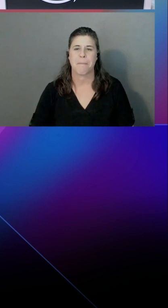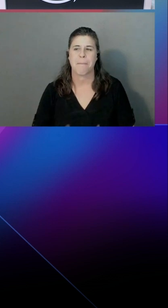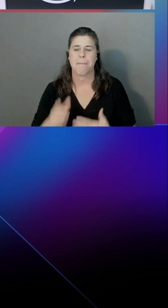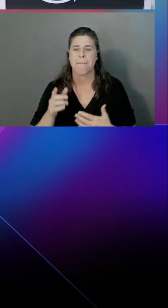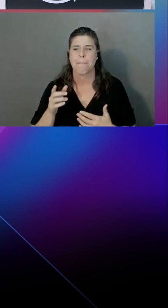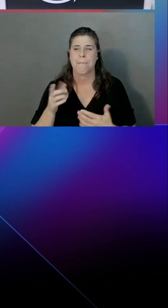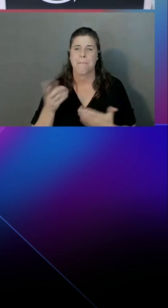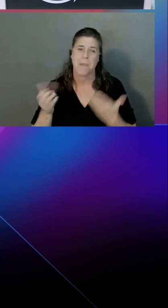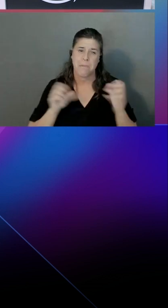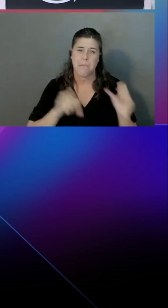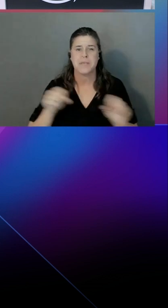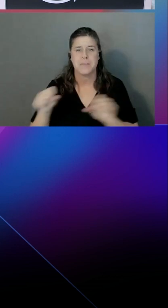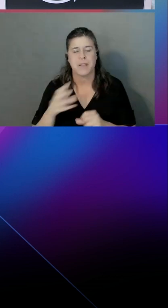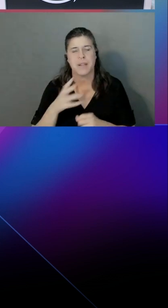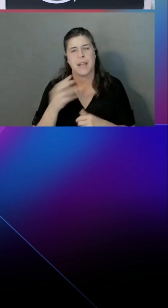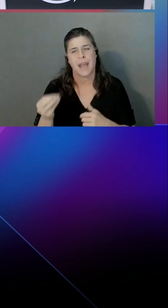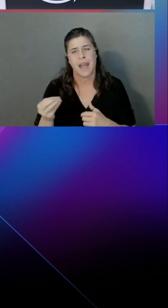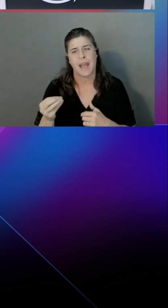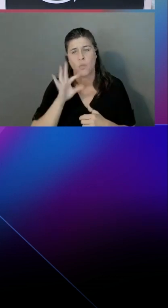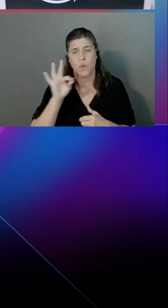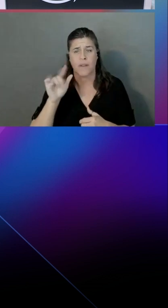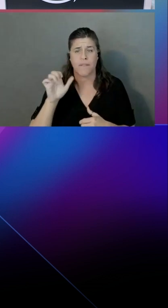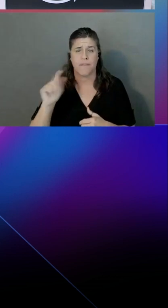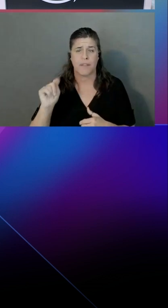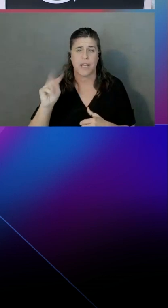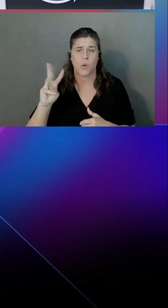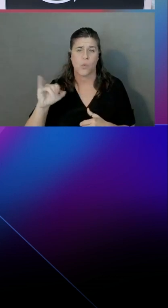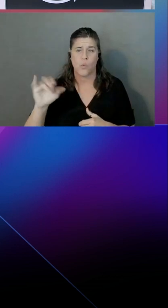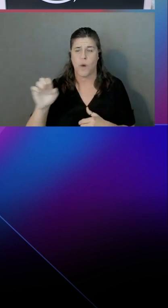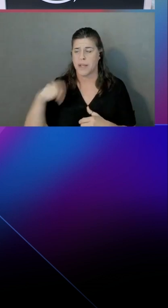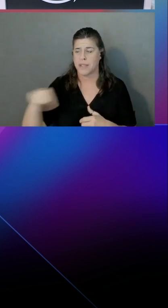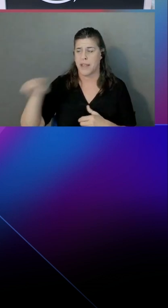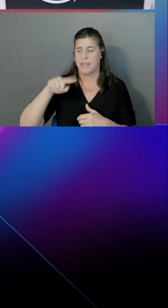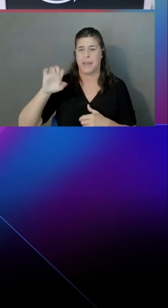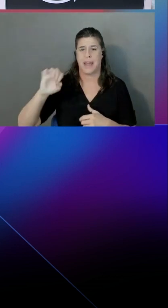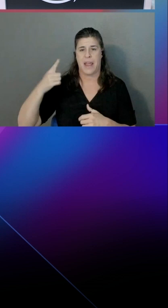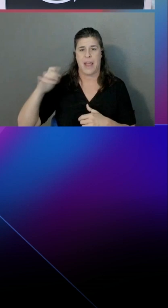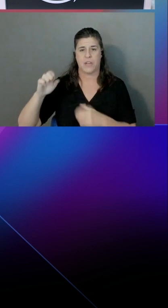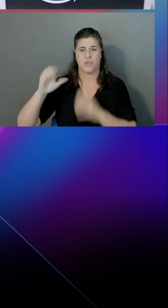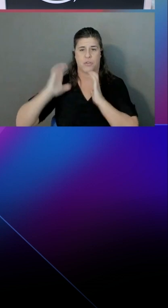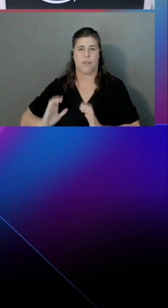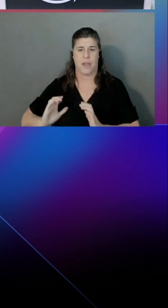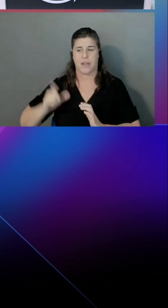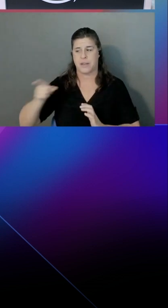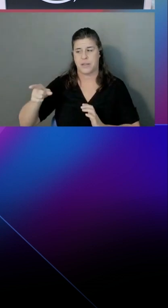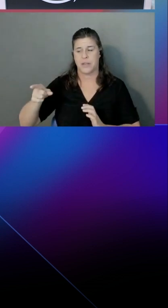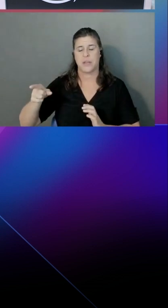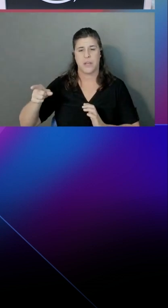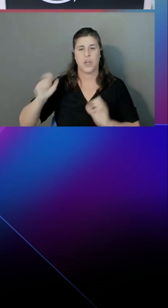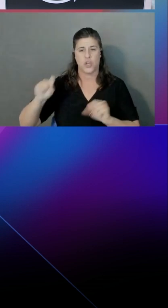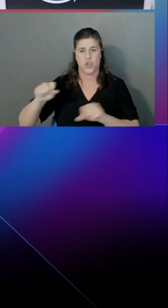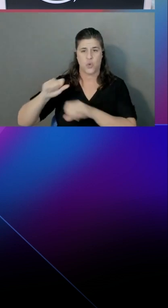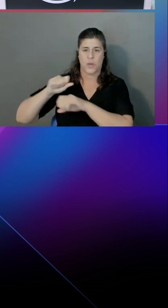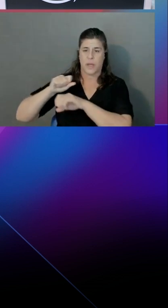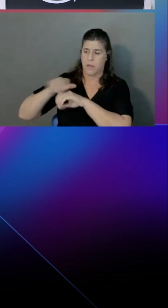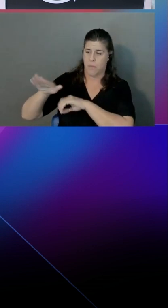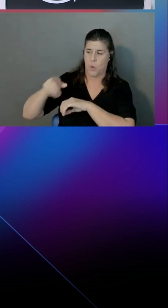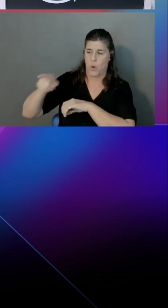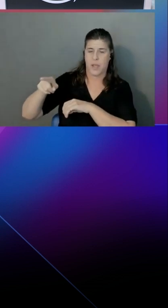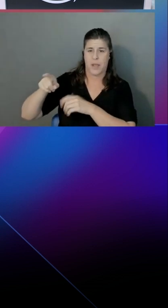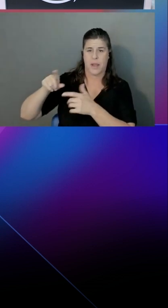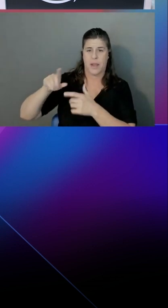possibility. And FleetWise, actually, the FleetWise Edge client is you can deploy that on an